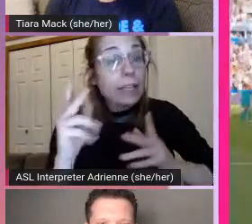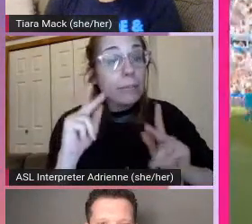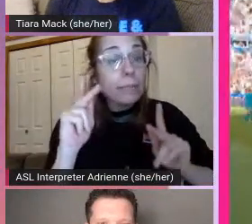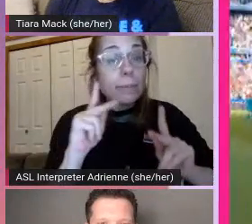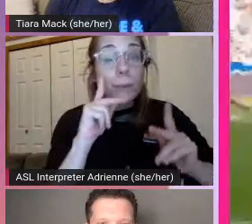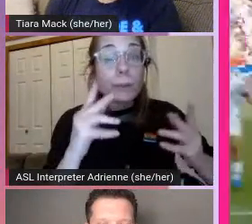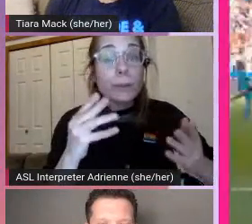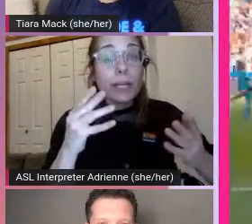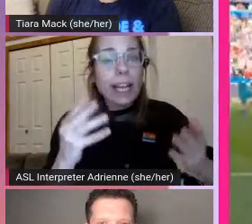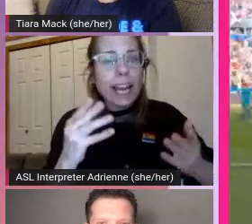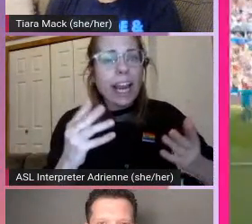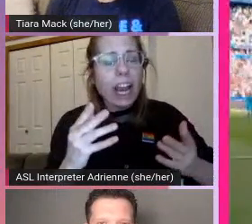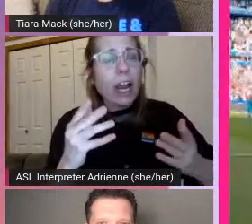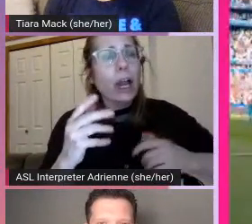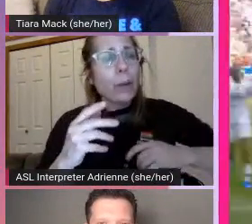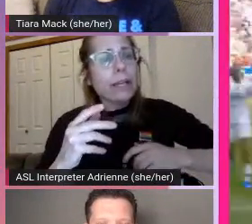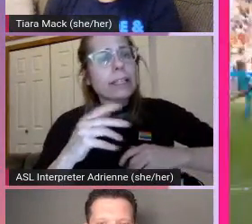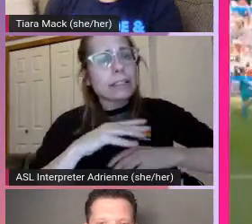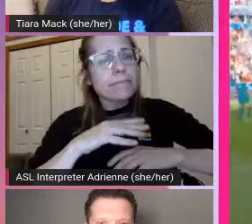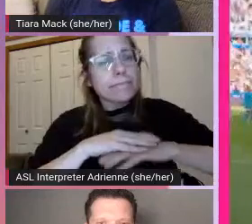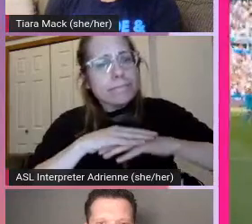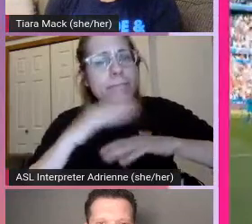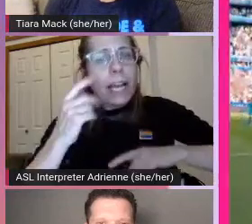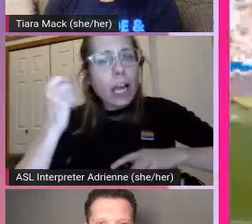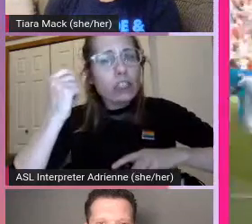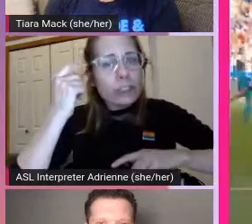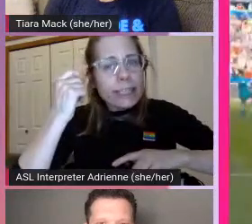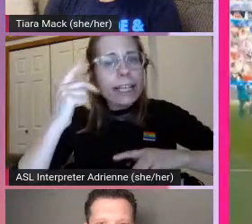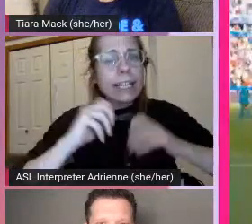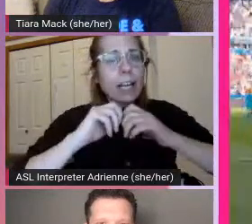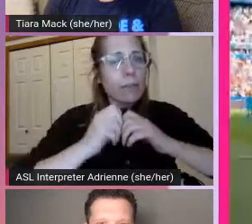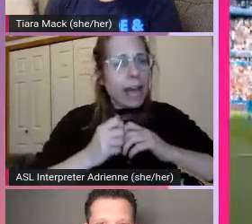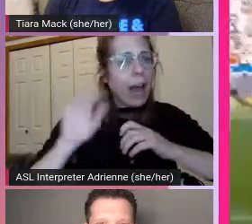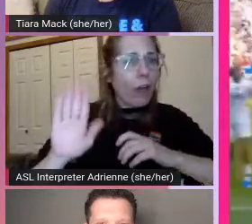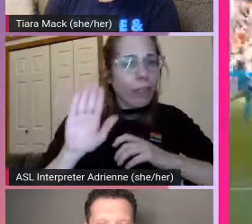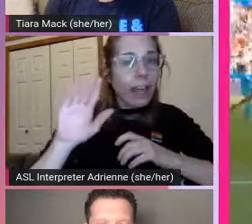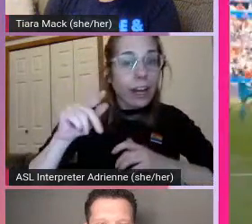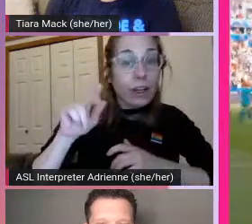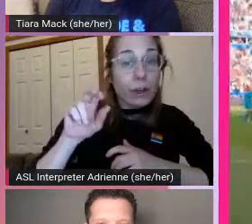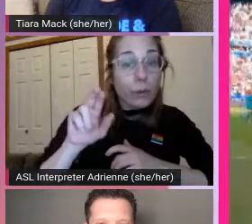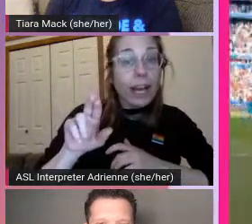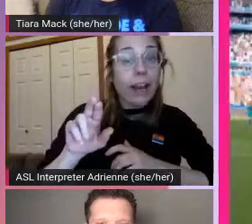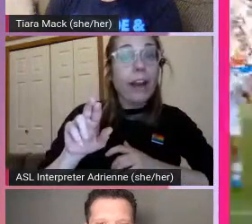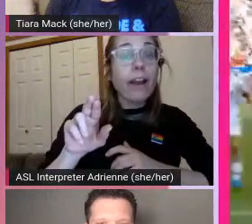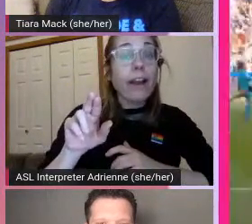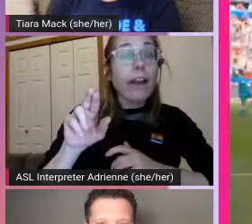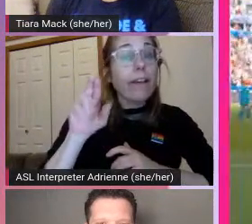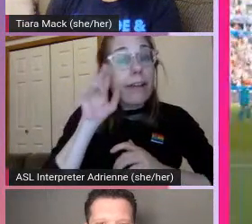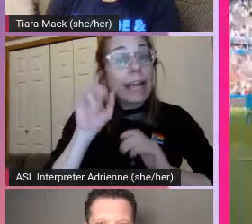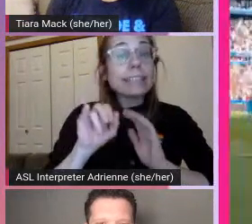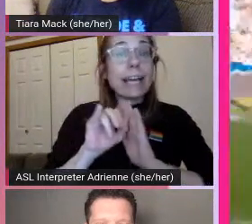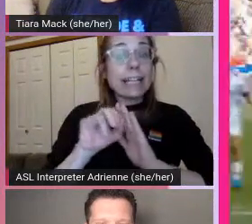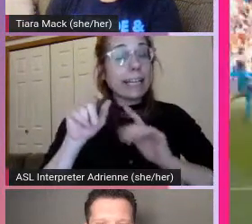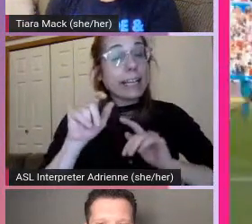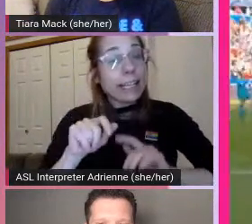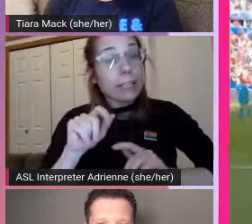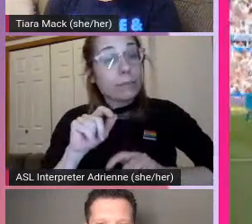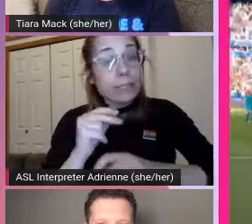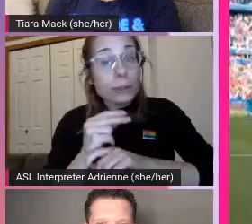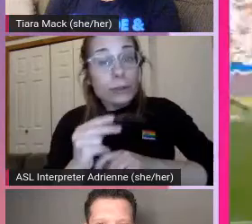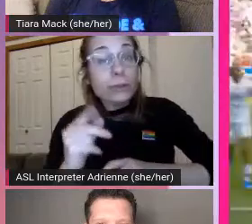used to provide testimony and support the legislative priorities of New Haven Pride and Planned Parenthood Votes